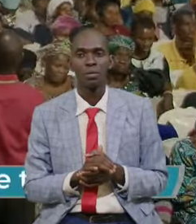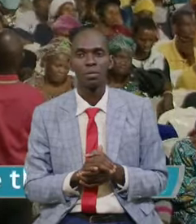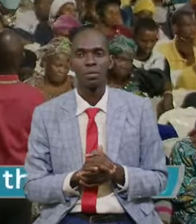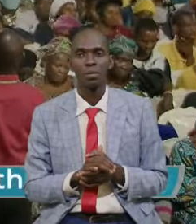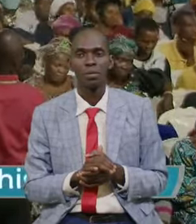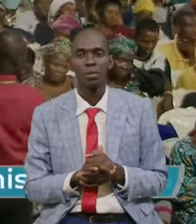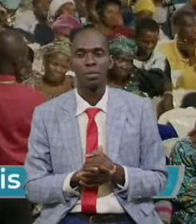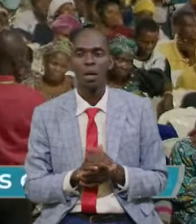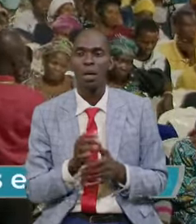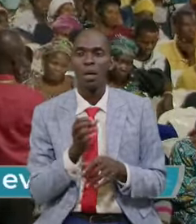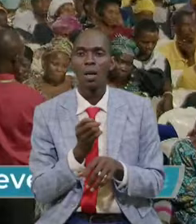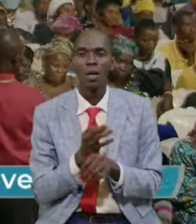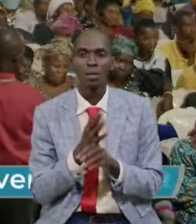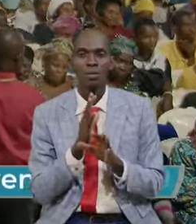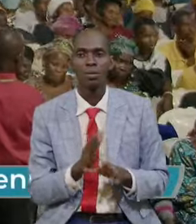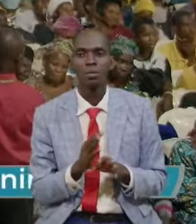Counselors, let's